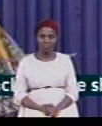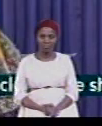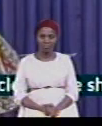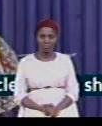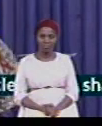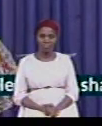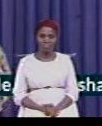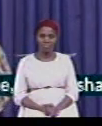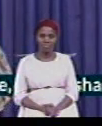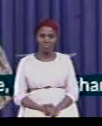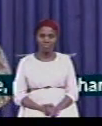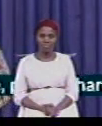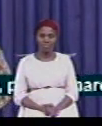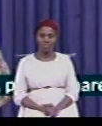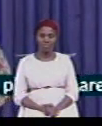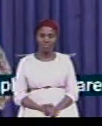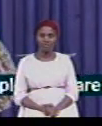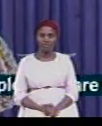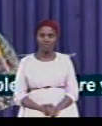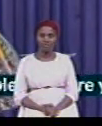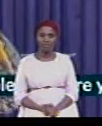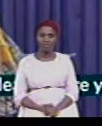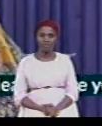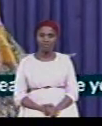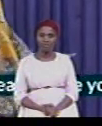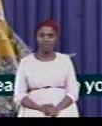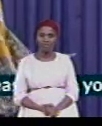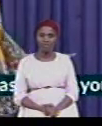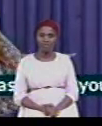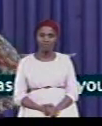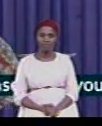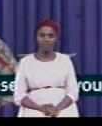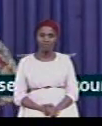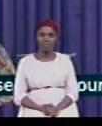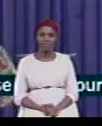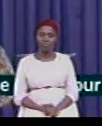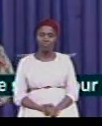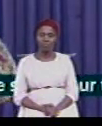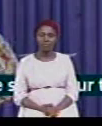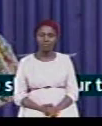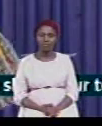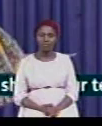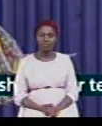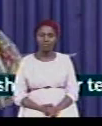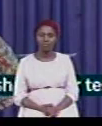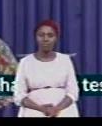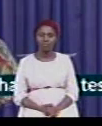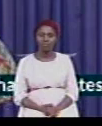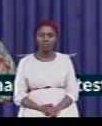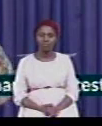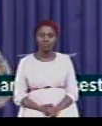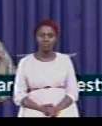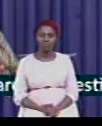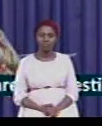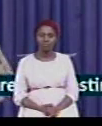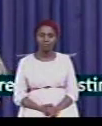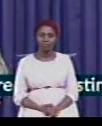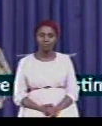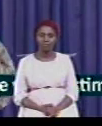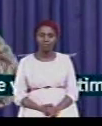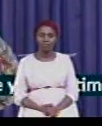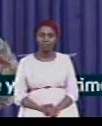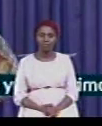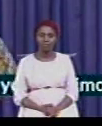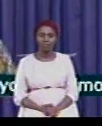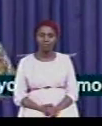no deeper life afede me bae fie me busae wo mo se asole ne weye nkurase asole asole akwa